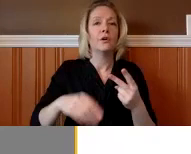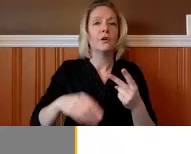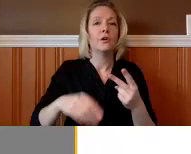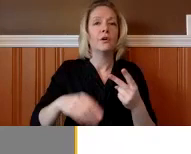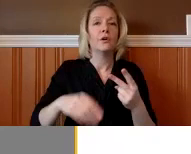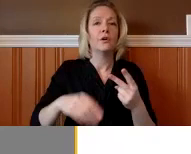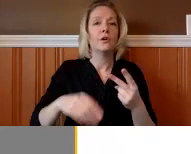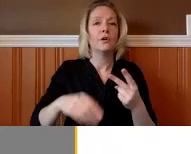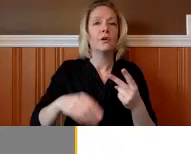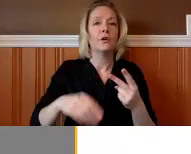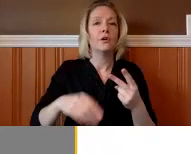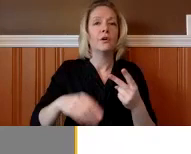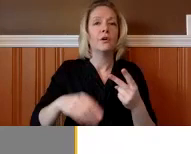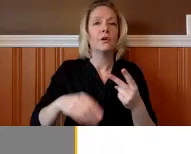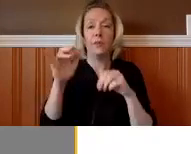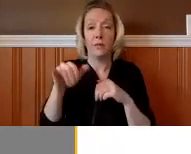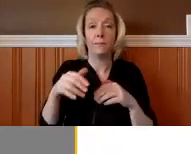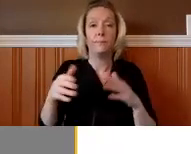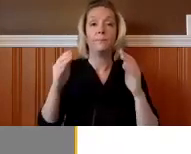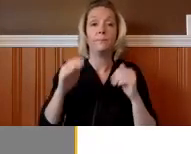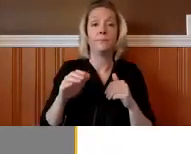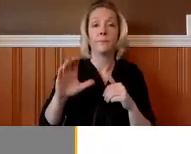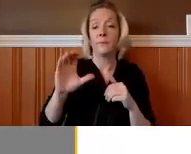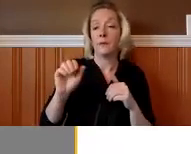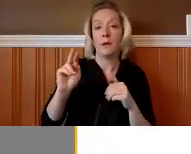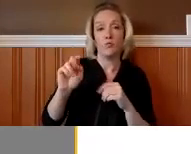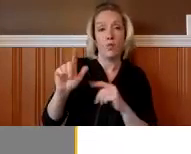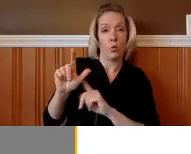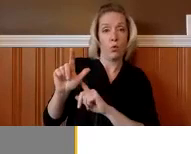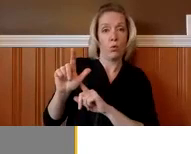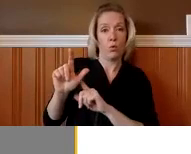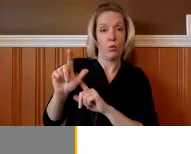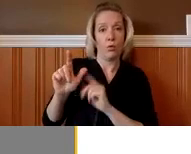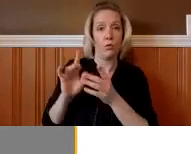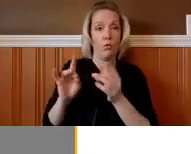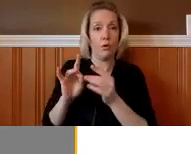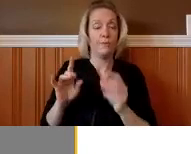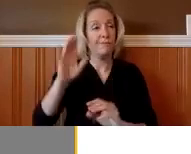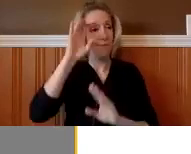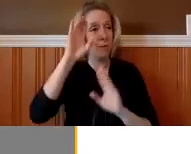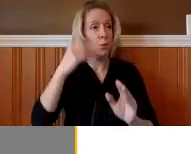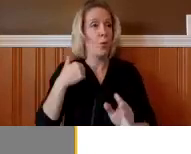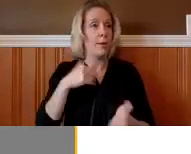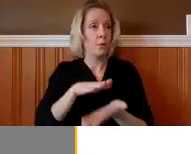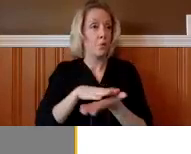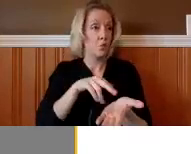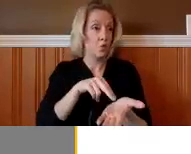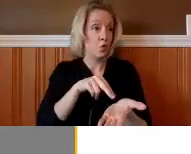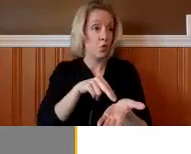I have a question. Sure. Now, this is Carol. I'm a school nurse for a child with CVI. Hi, Carol. So,